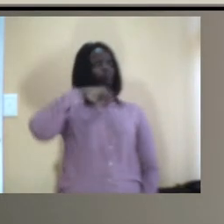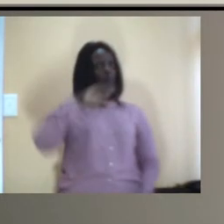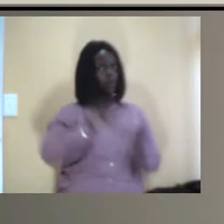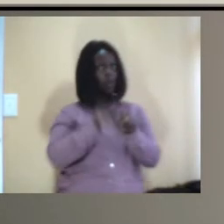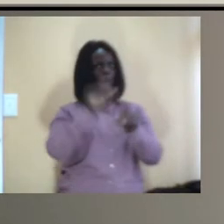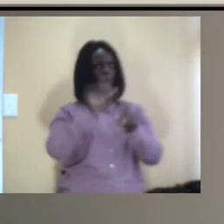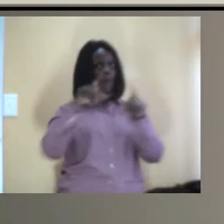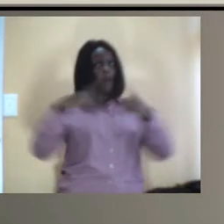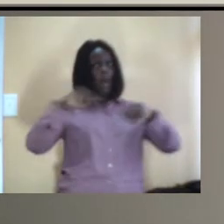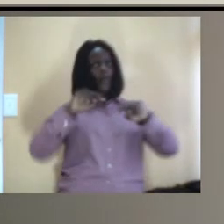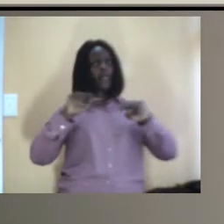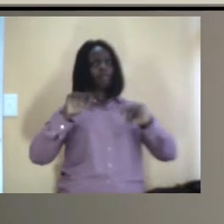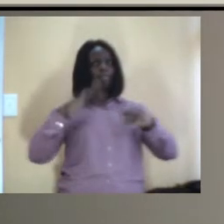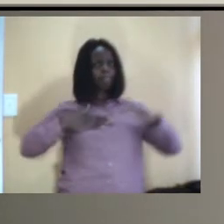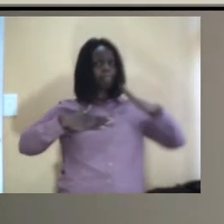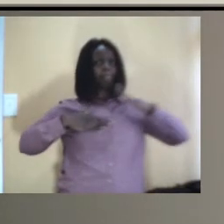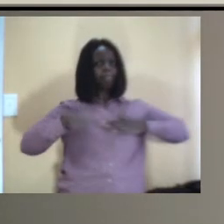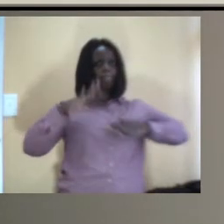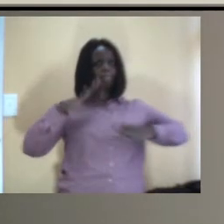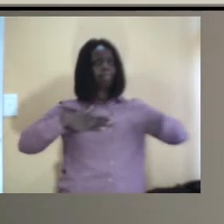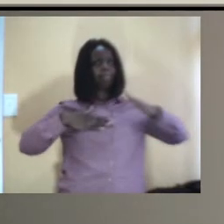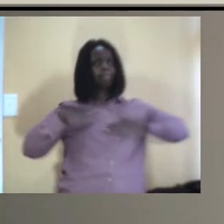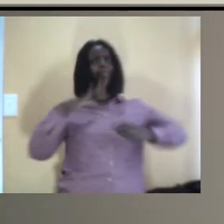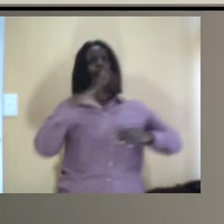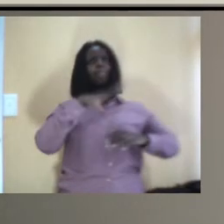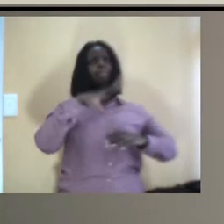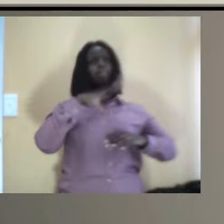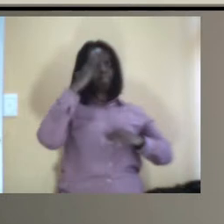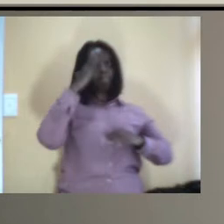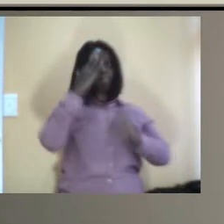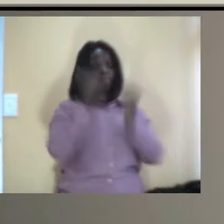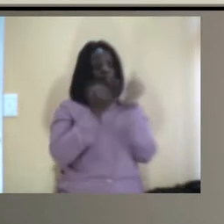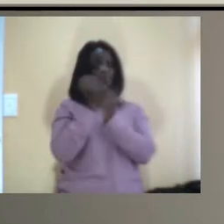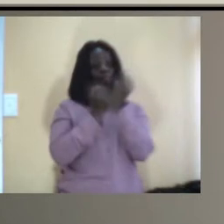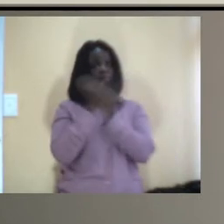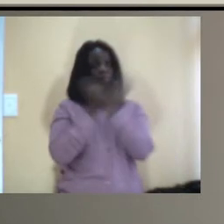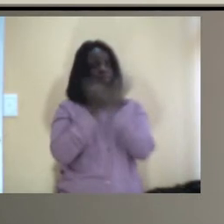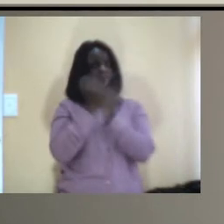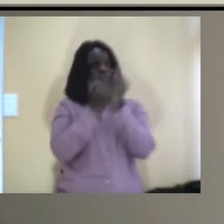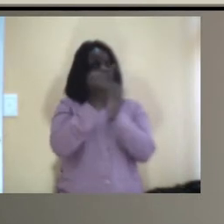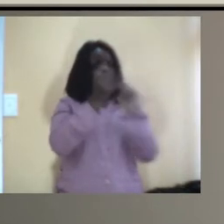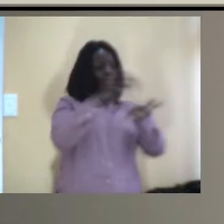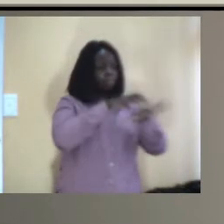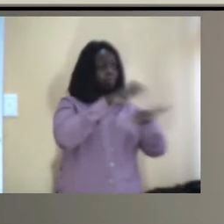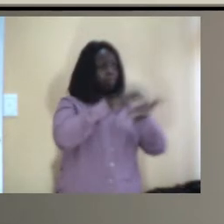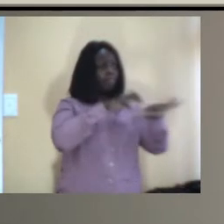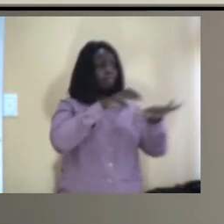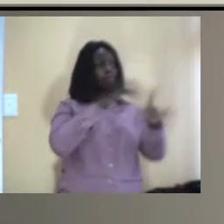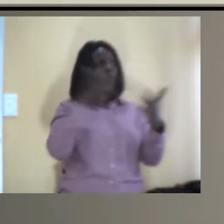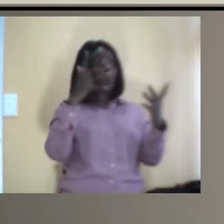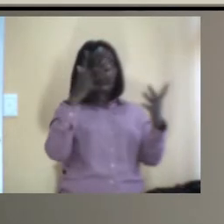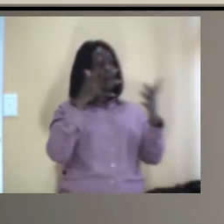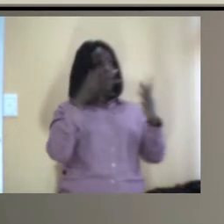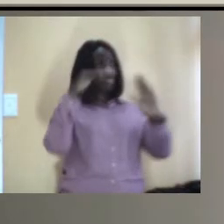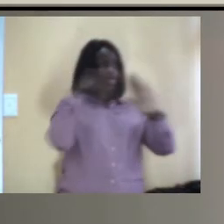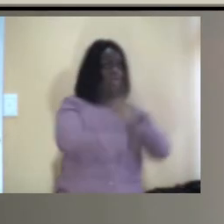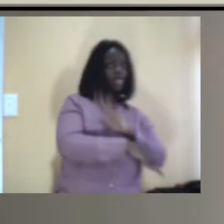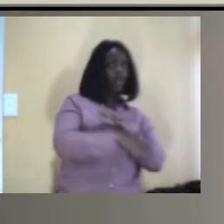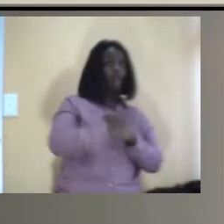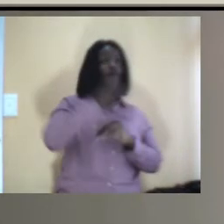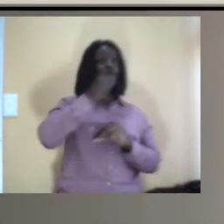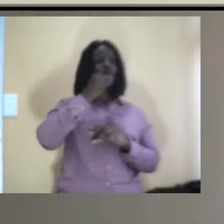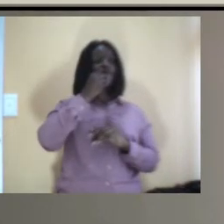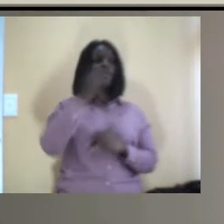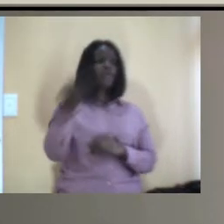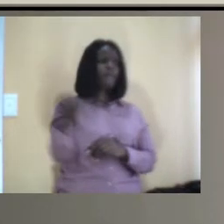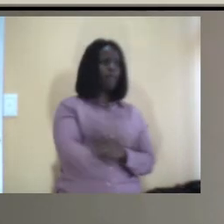people, though our competitiveness in agriculture is being eroded by high and ever-rising input cost and crime,